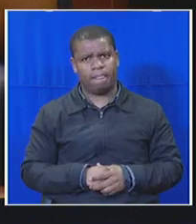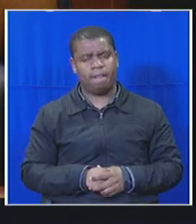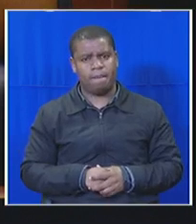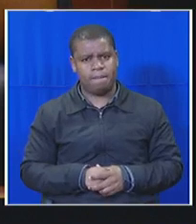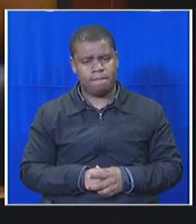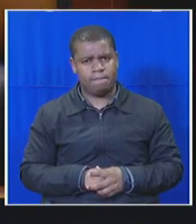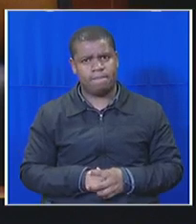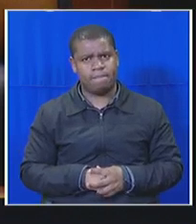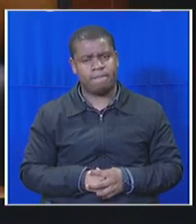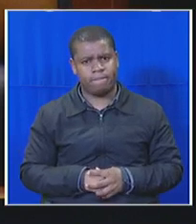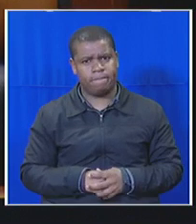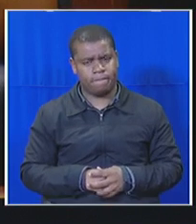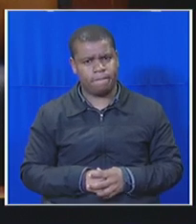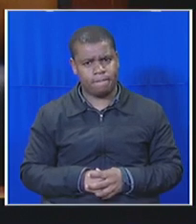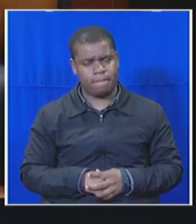We'll come back.